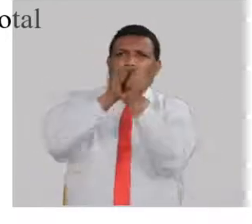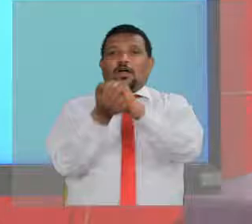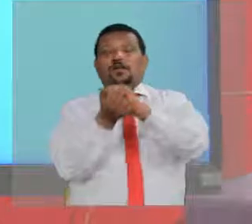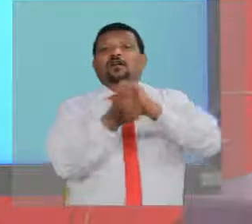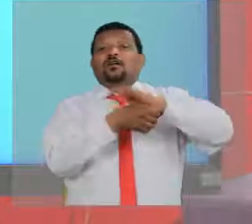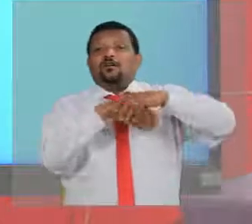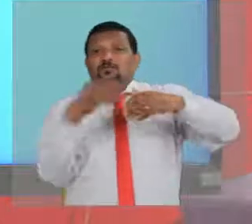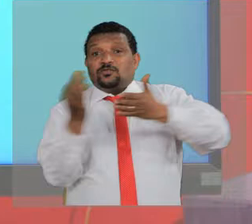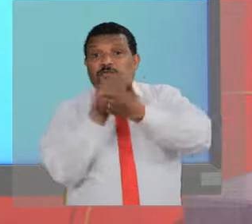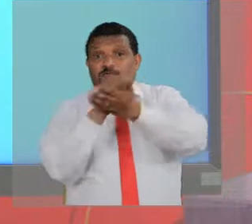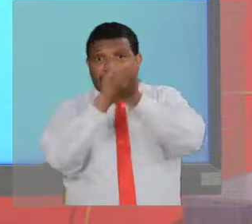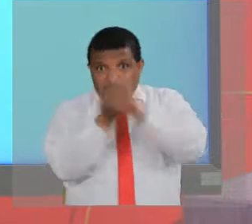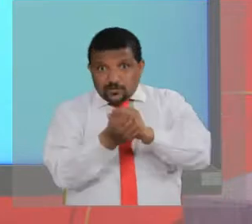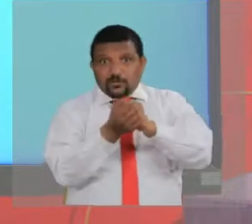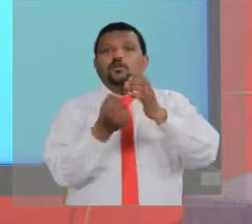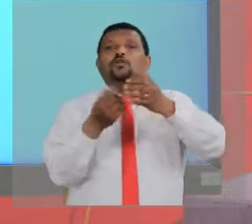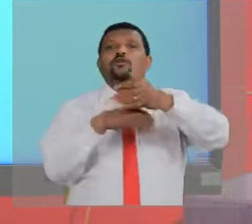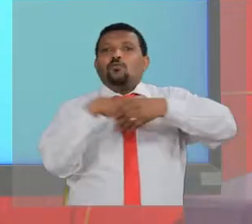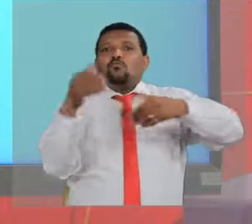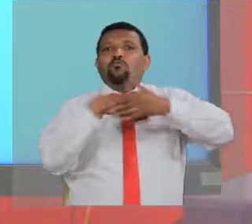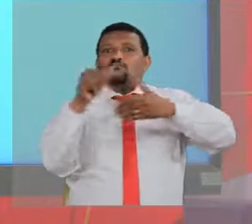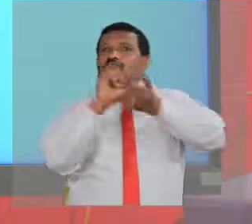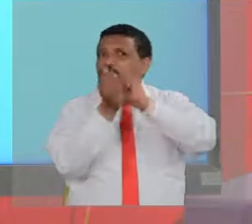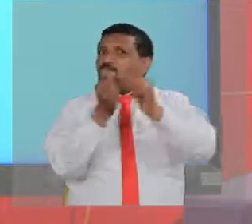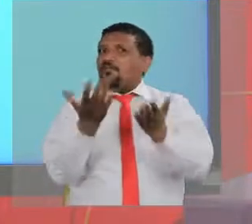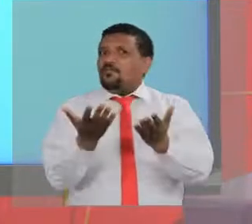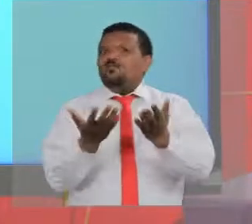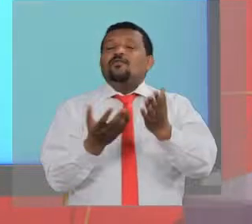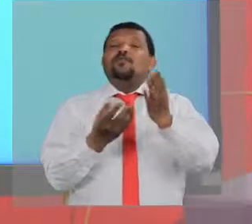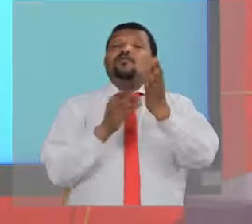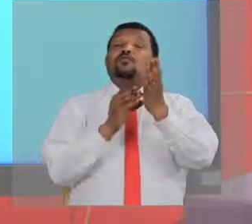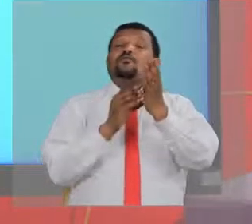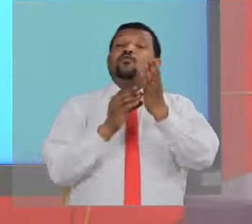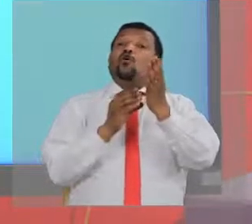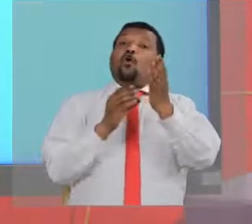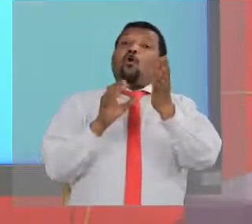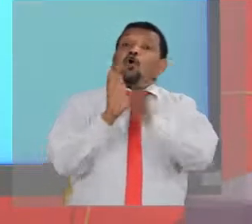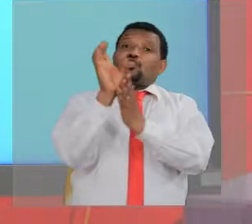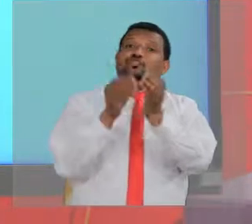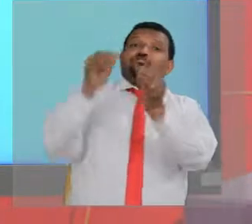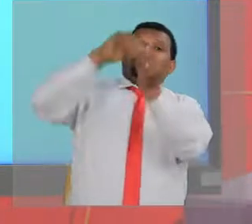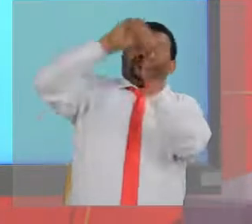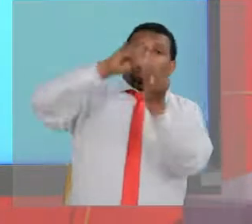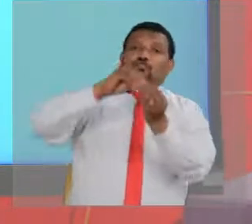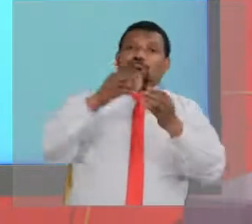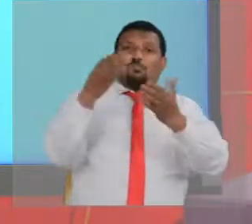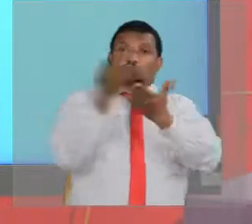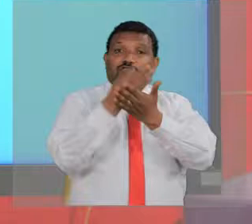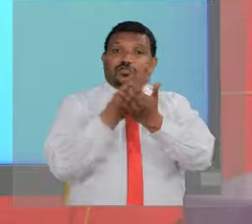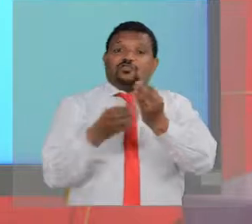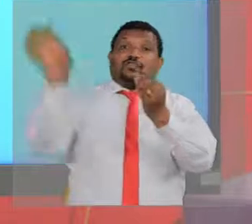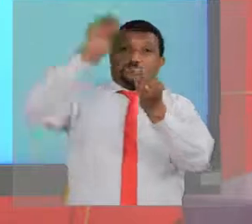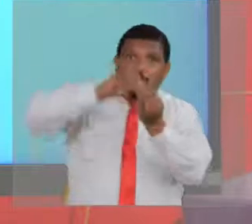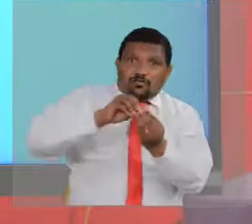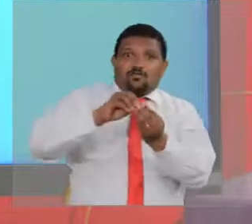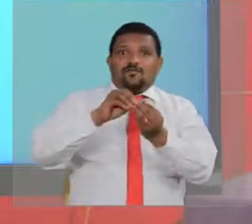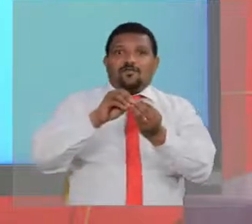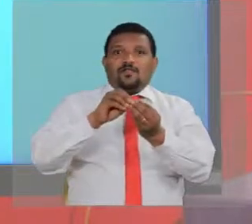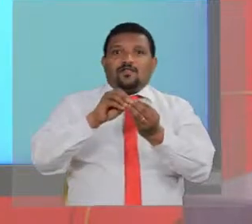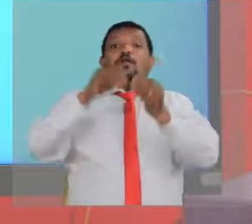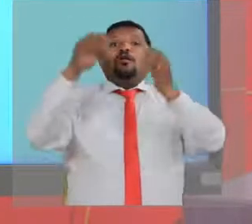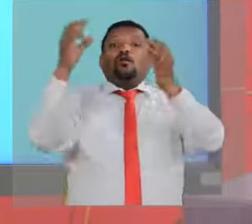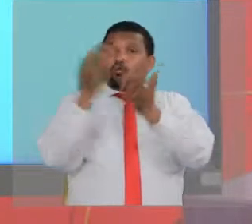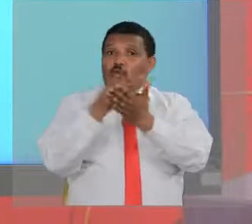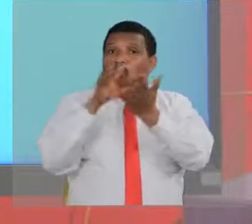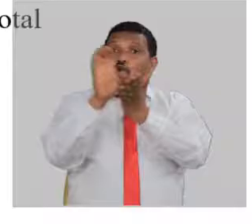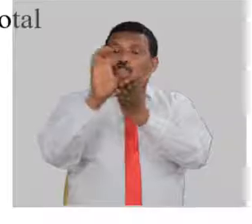varies. Cost that increases as output increases, and a cost that decreases as the